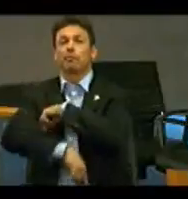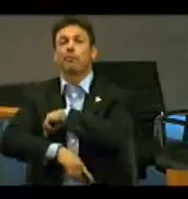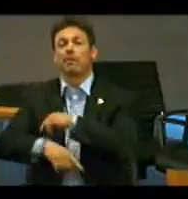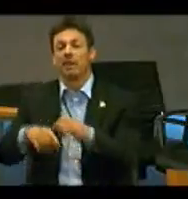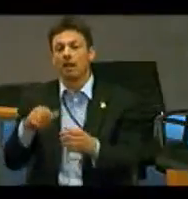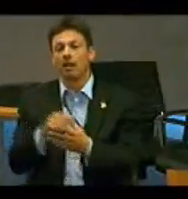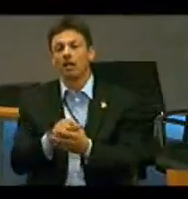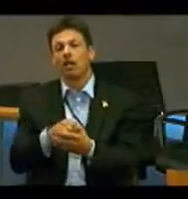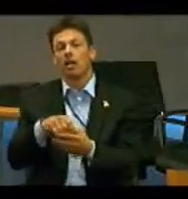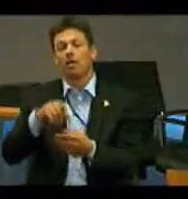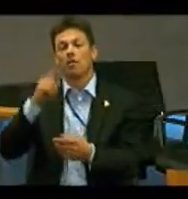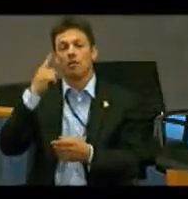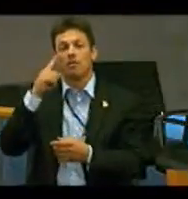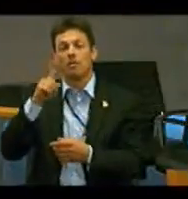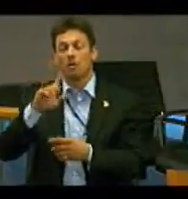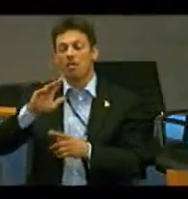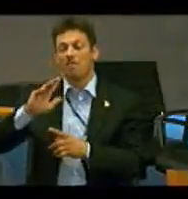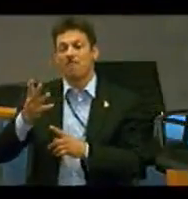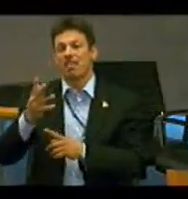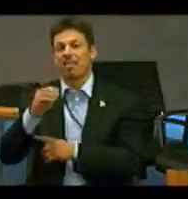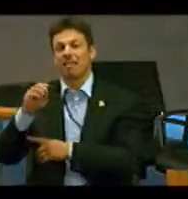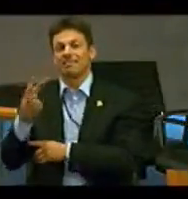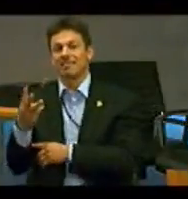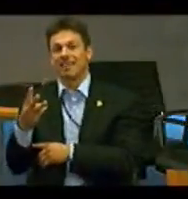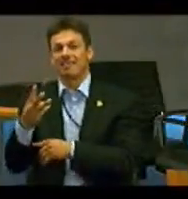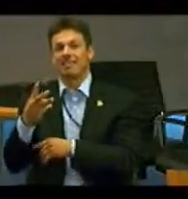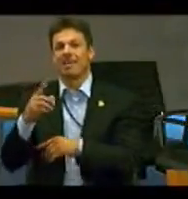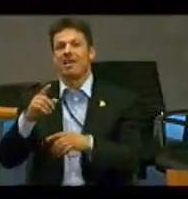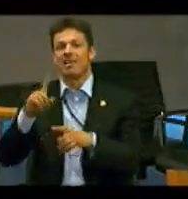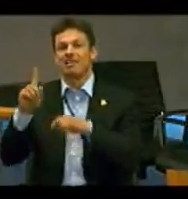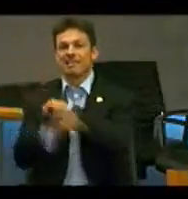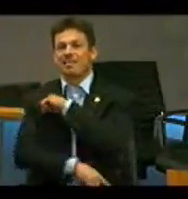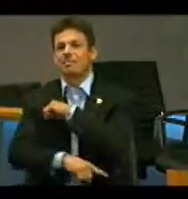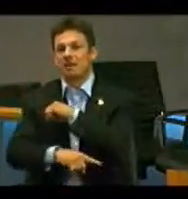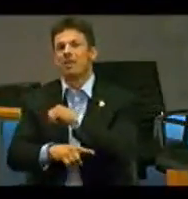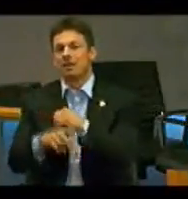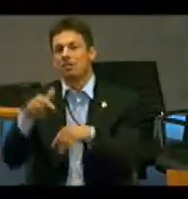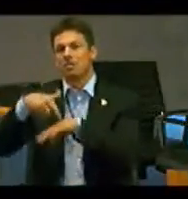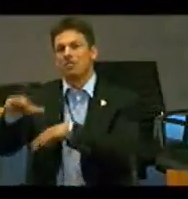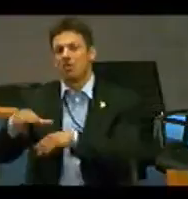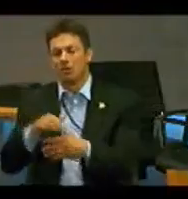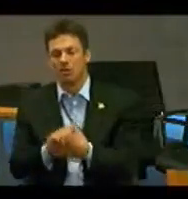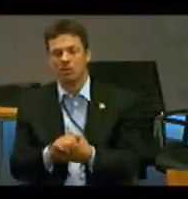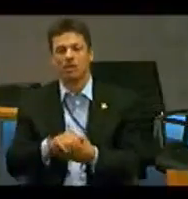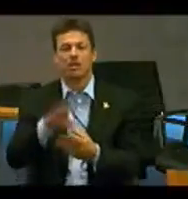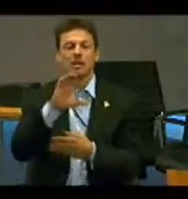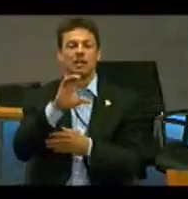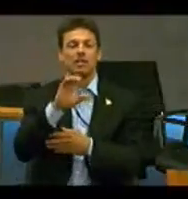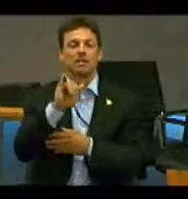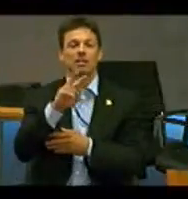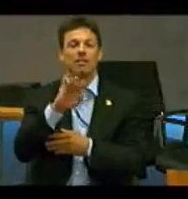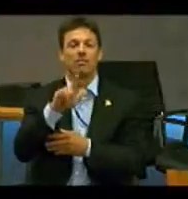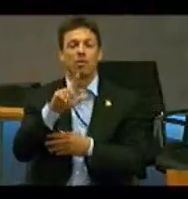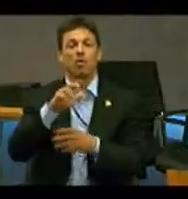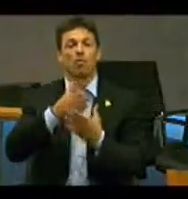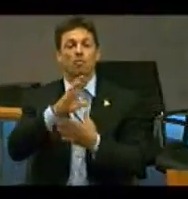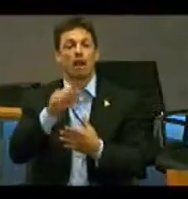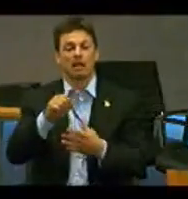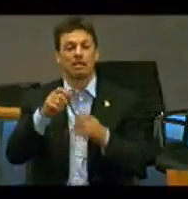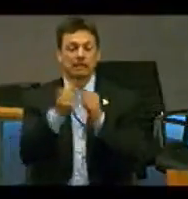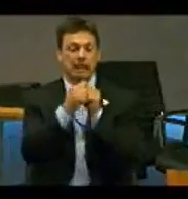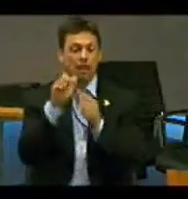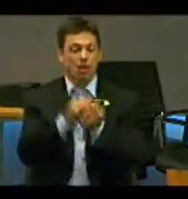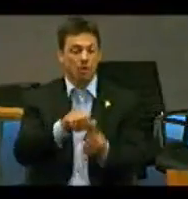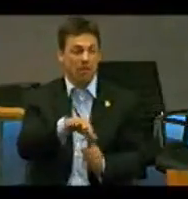student's fifth and sixth disciplinary referrals that year. The salience of civil rights concern on this topic over decades, together